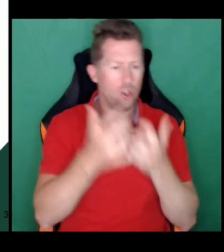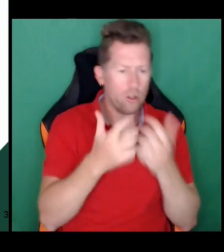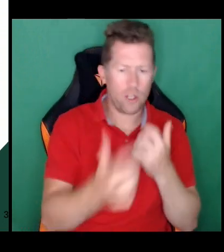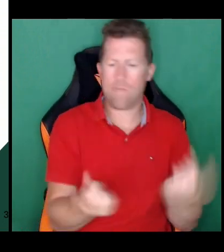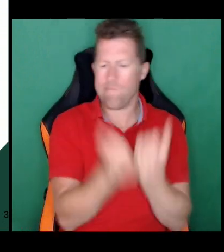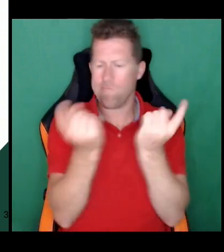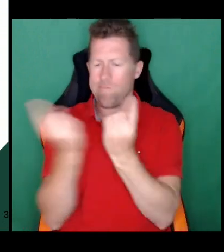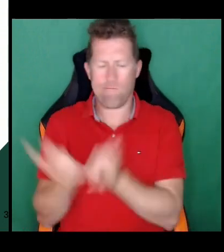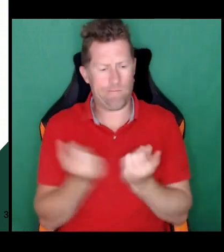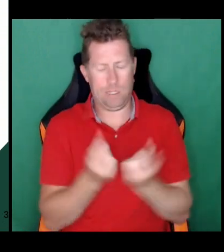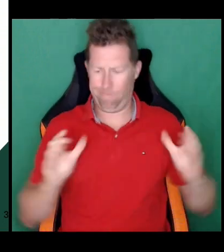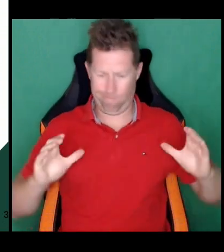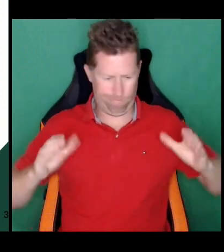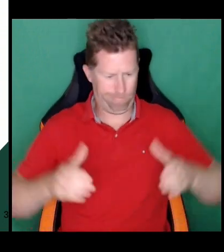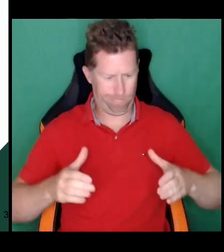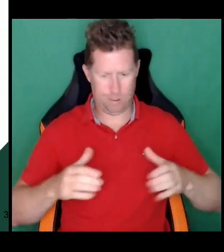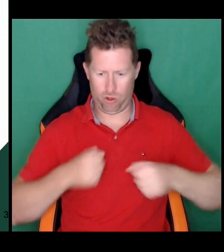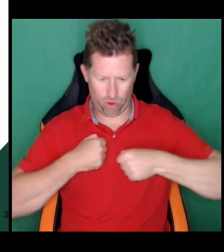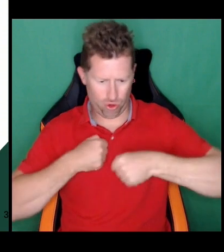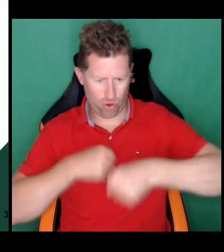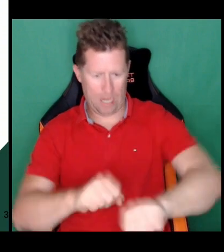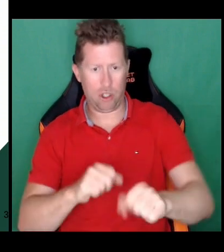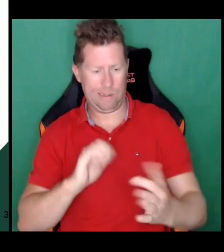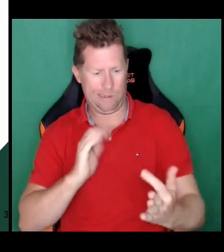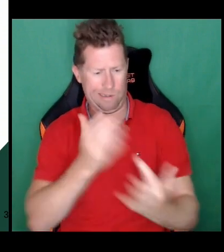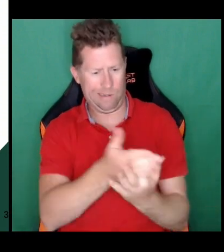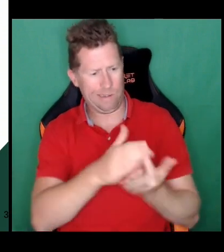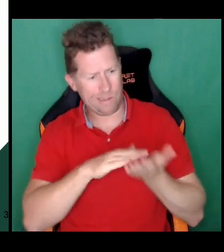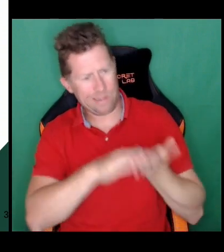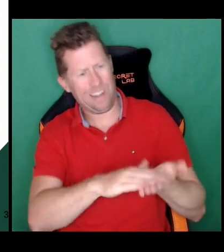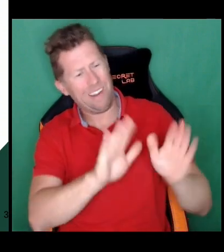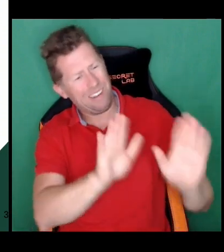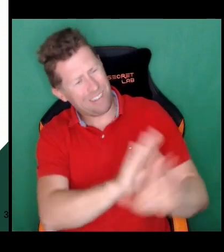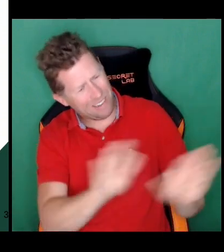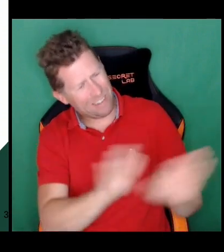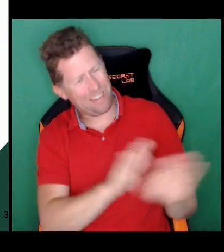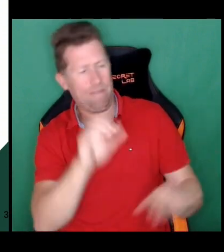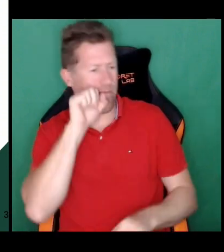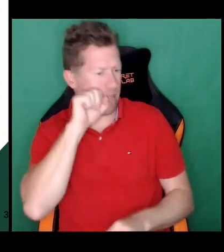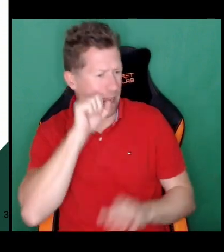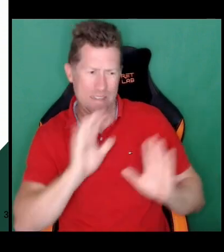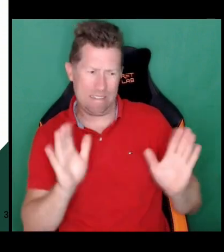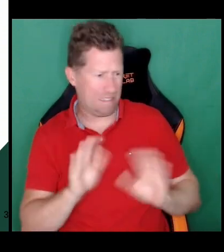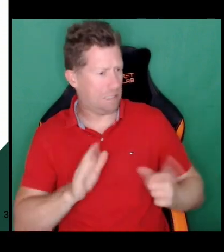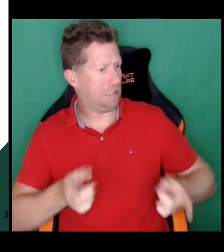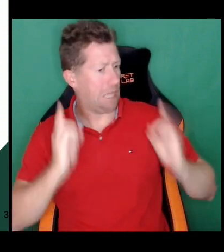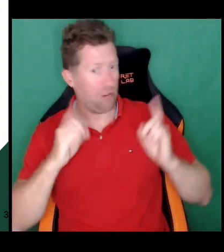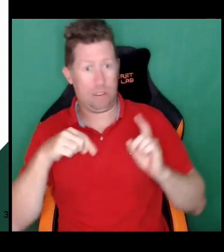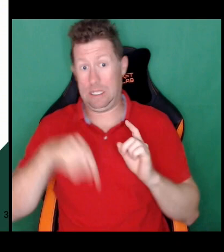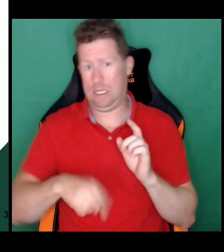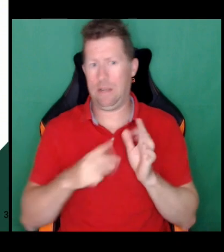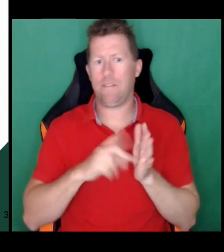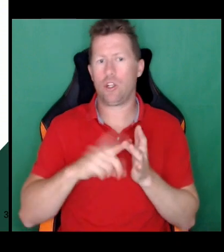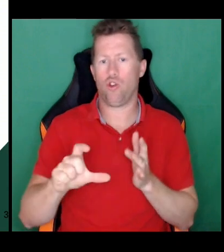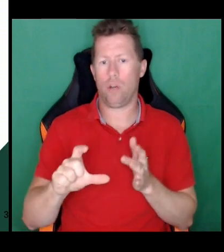and others to develop strategies and interventions to reduce and prevent young people from vaping here in Victoria. This,